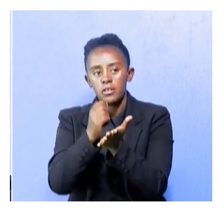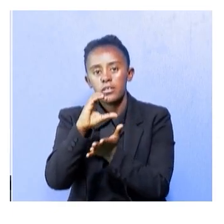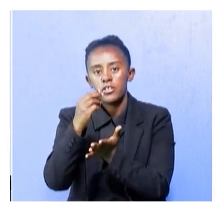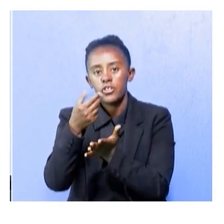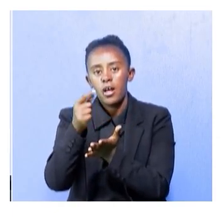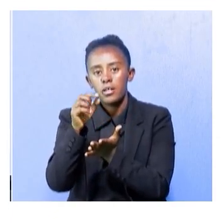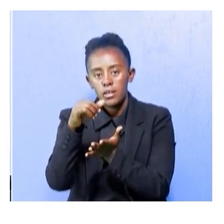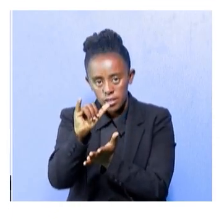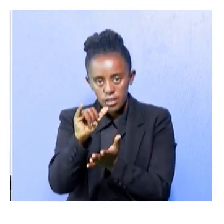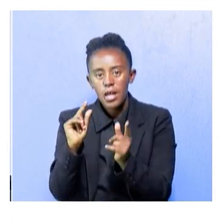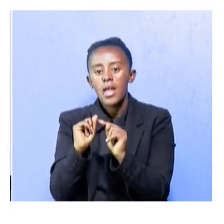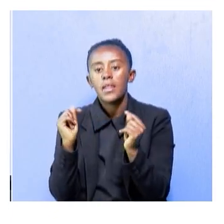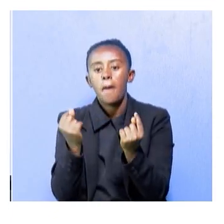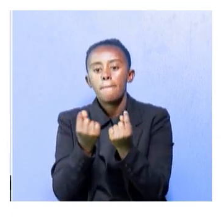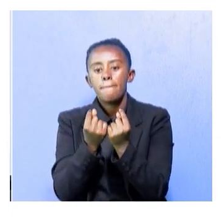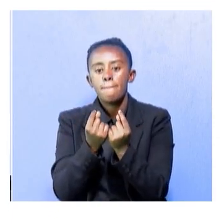team